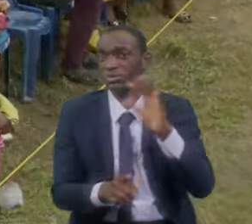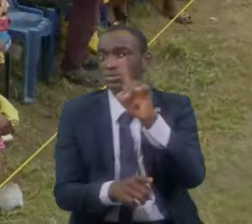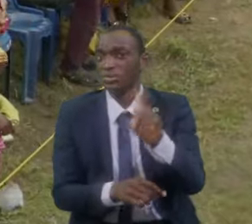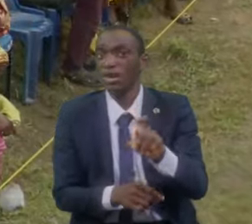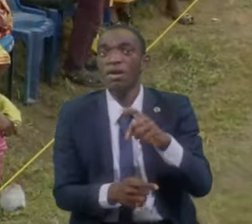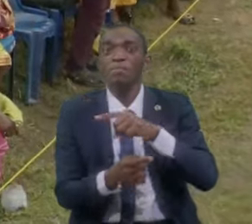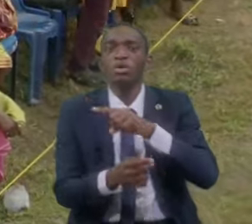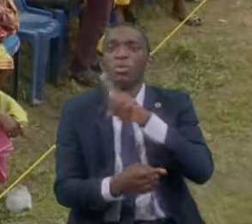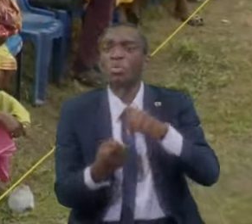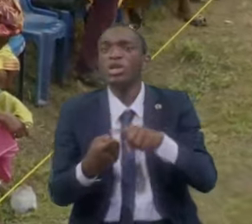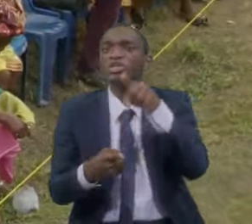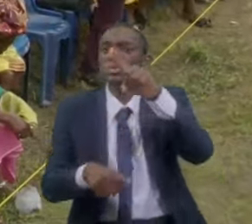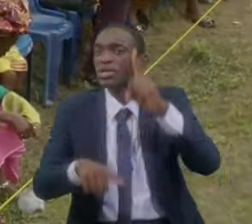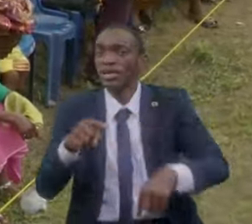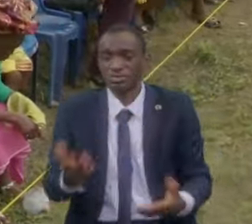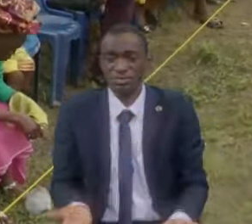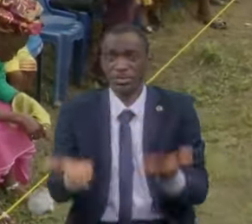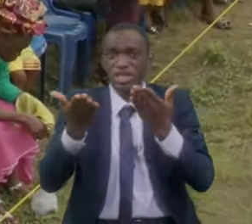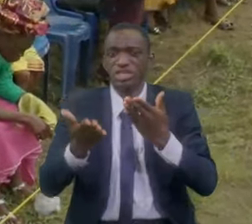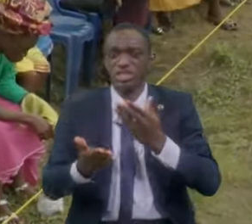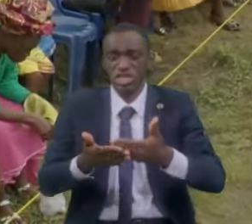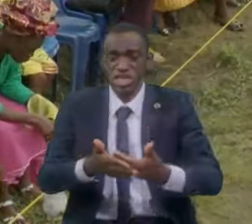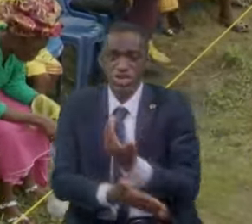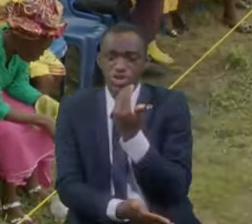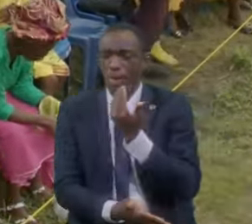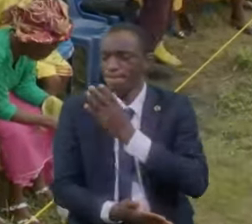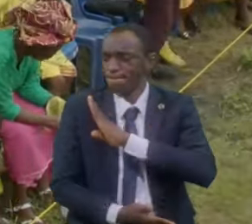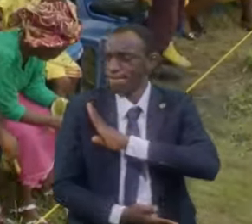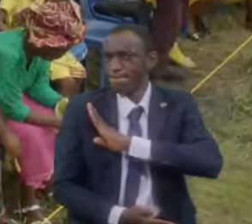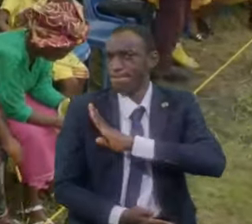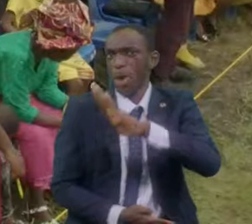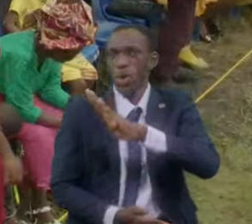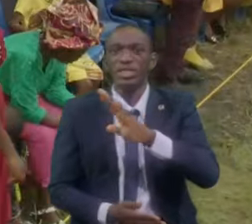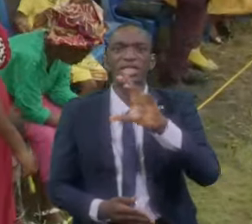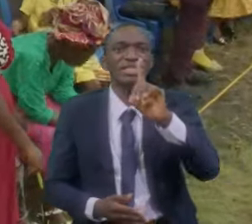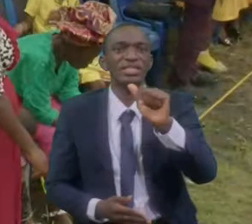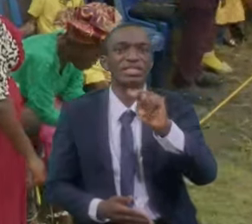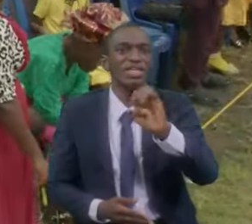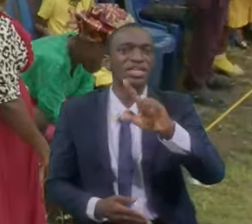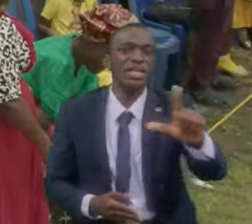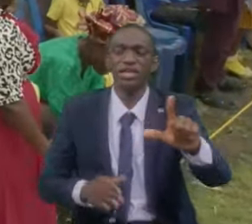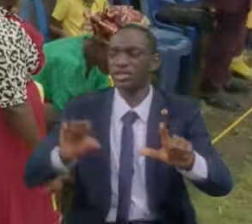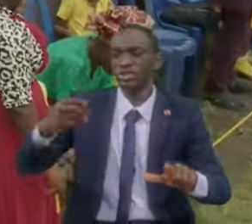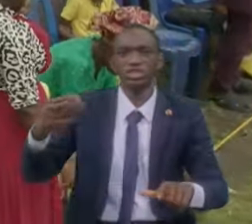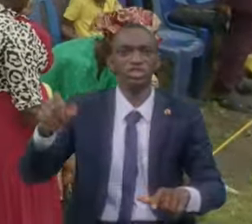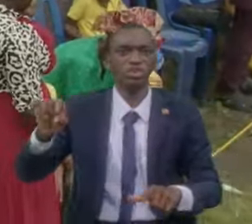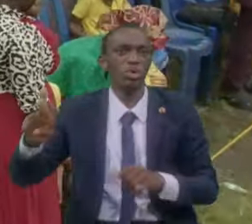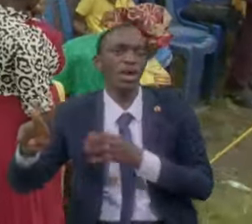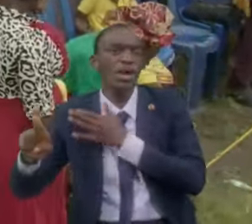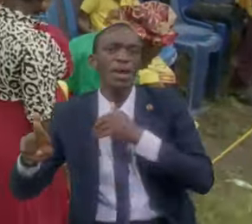bold Daniels, Shadrachs, Meshachs, and Abednegos. Don't